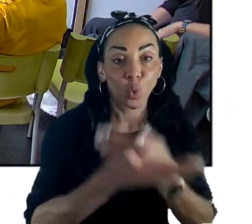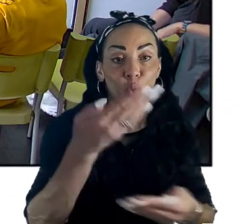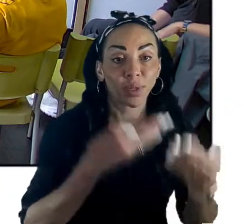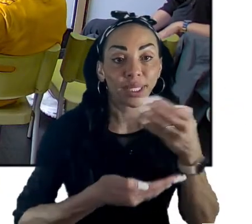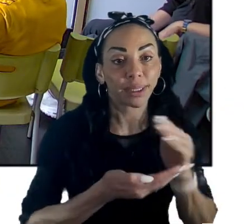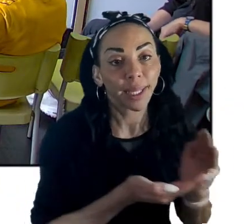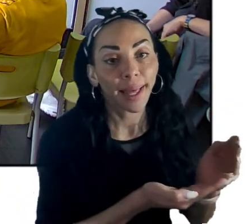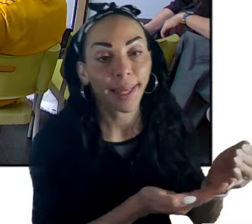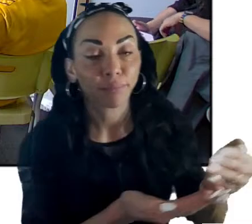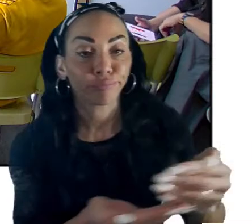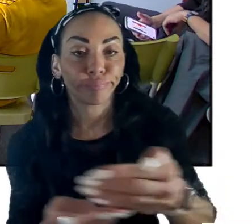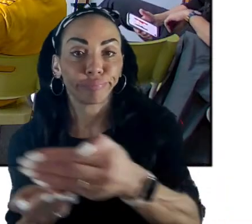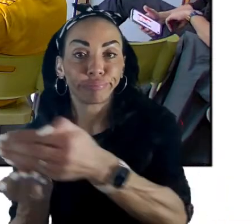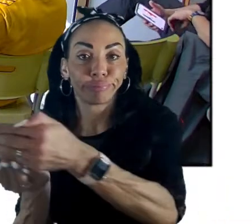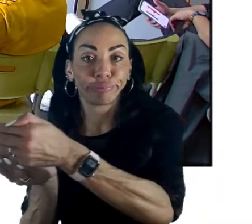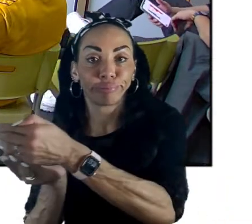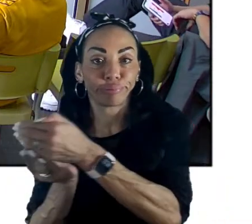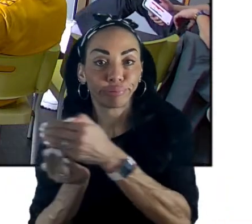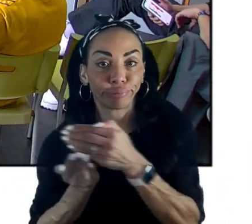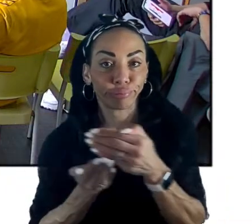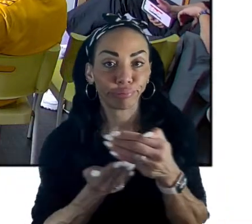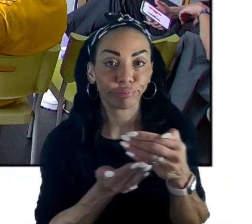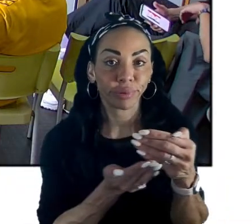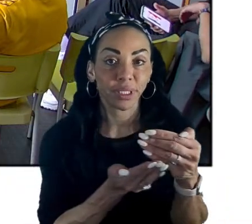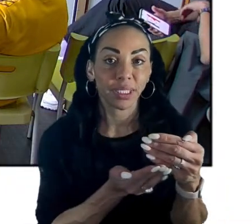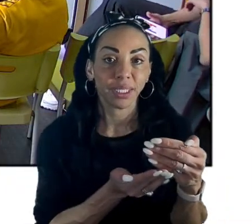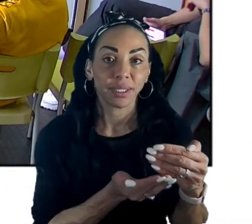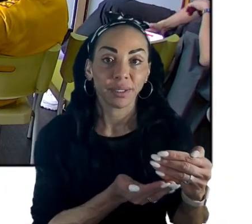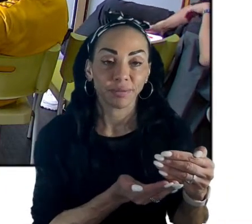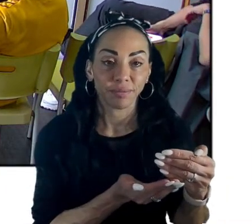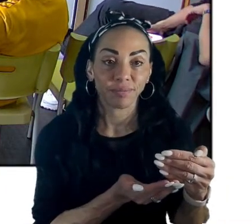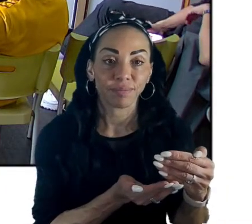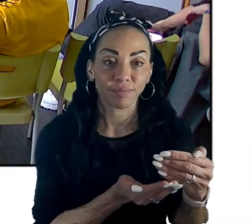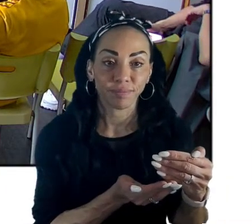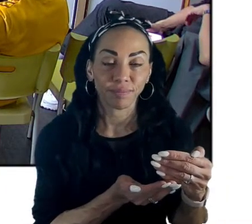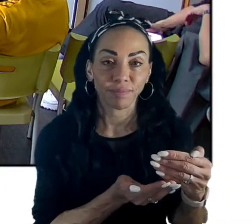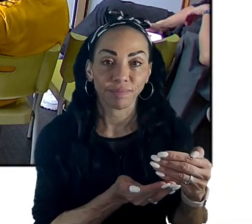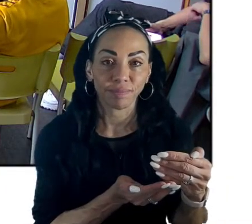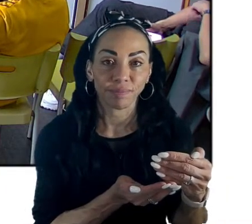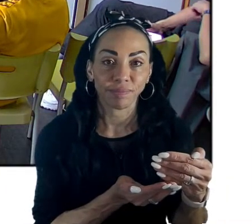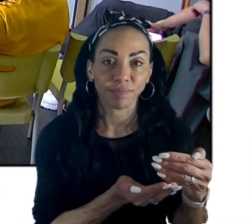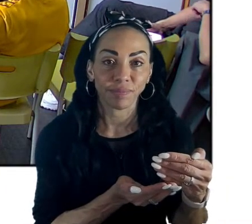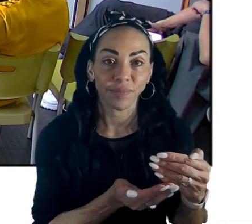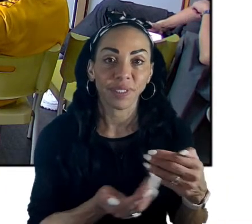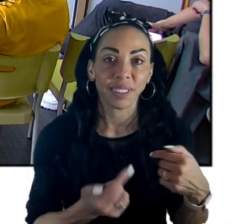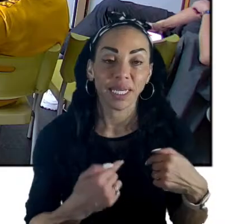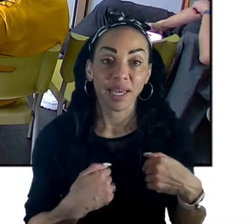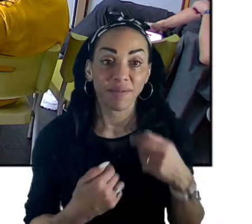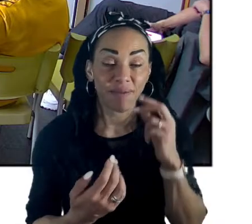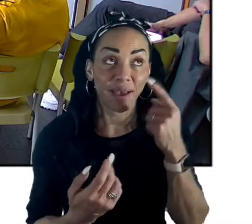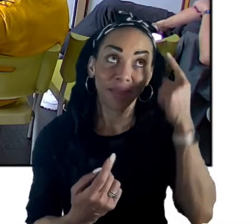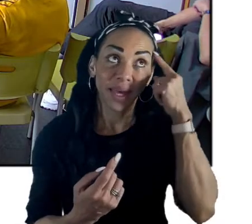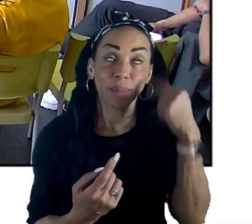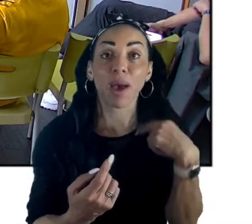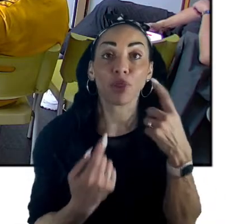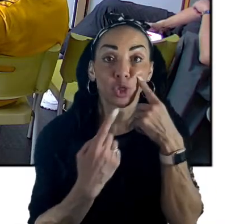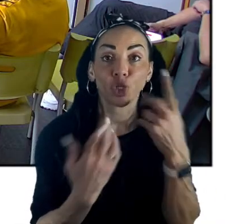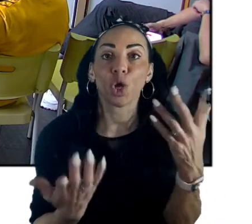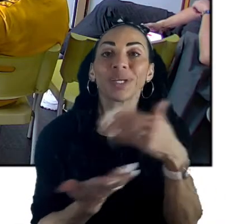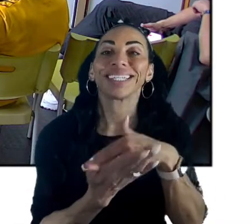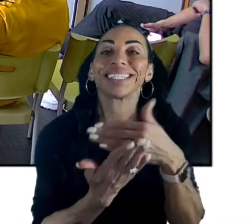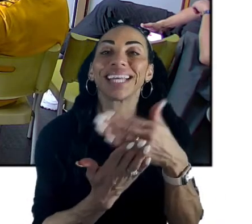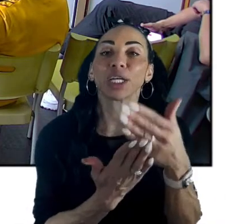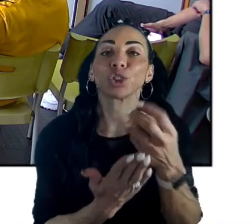So you've got this kind of like, if I look at the show Section 28 and Me as a way of